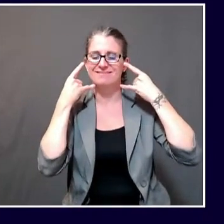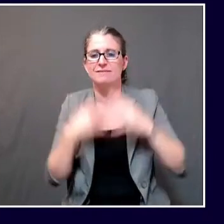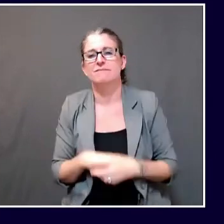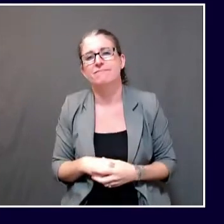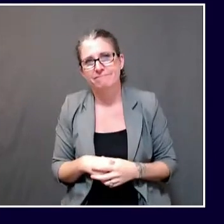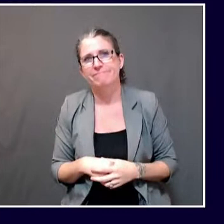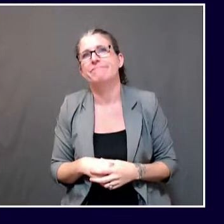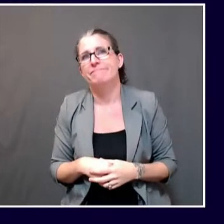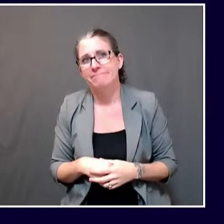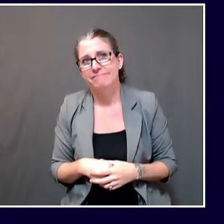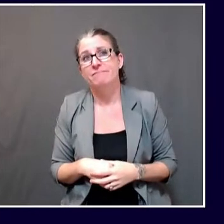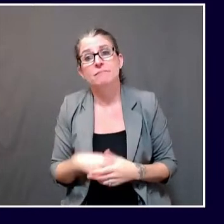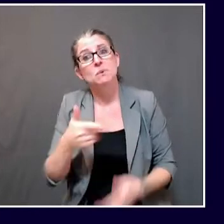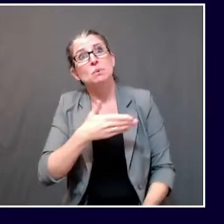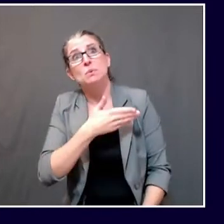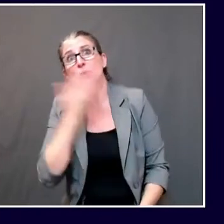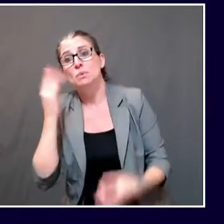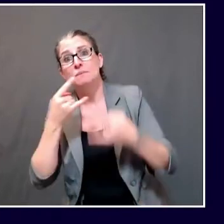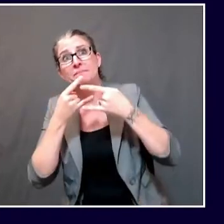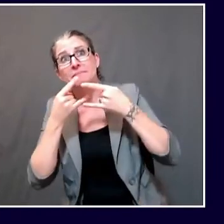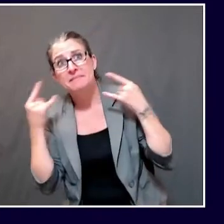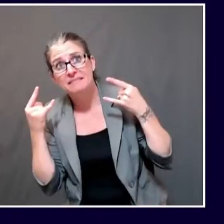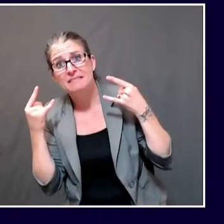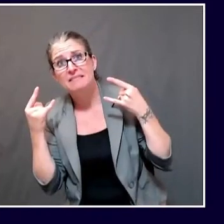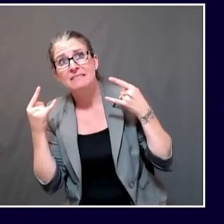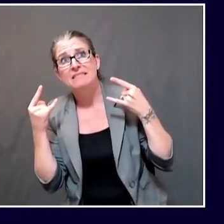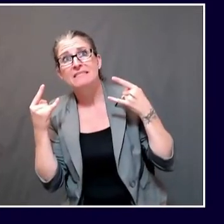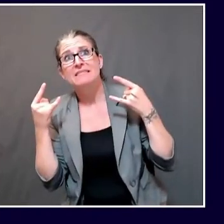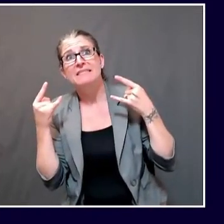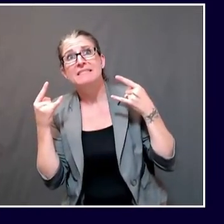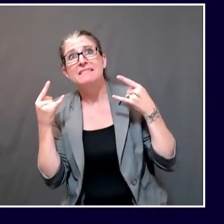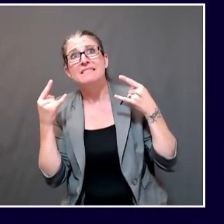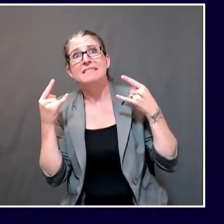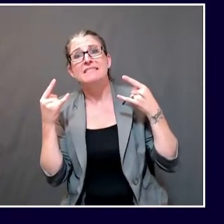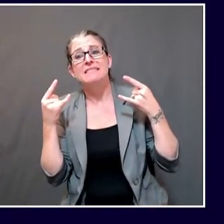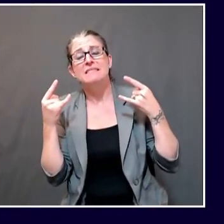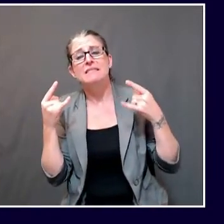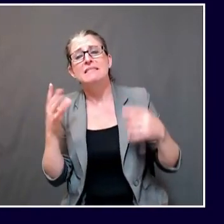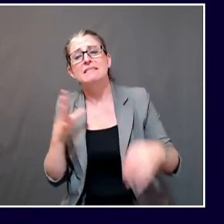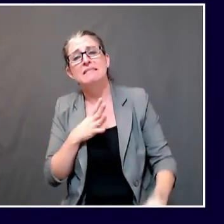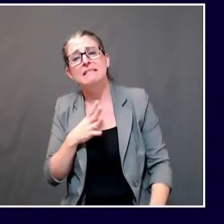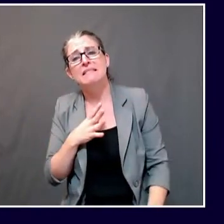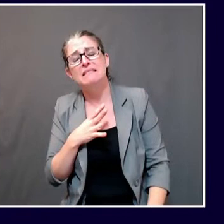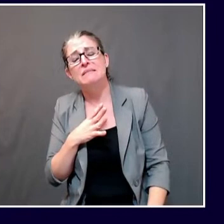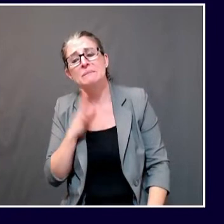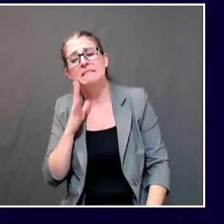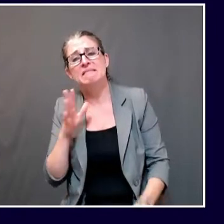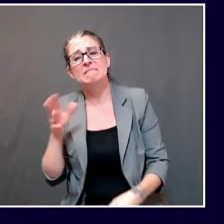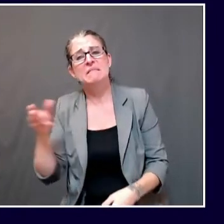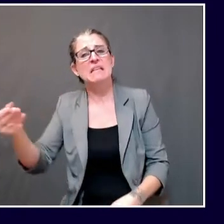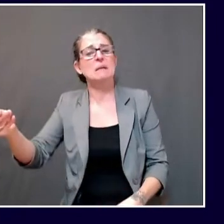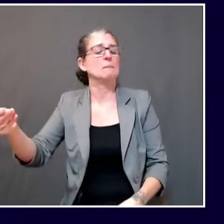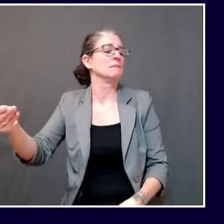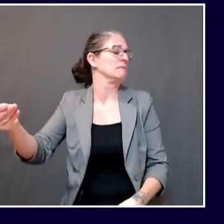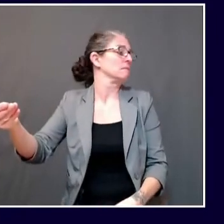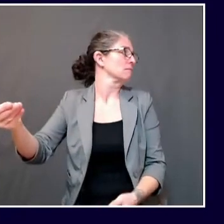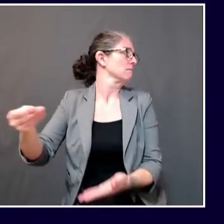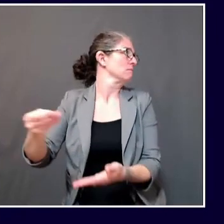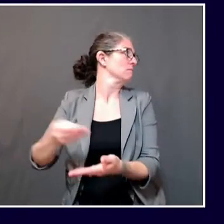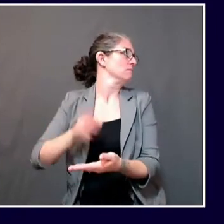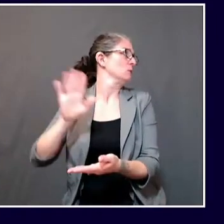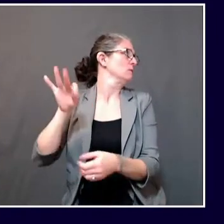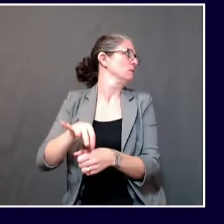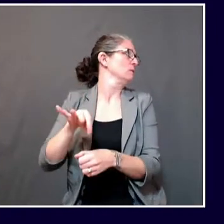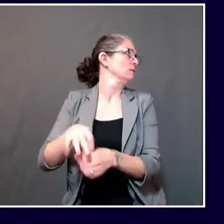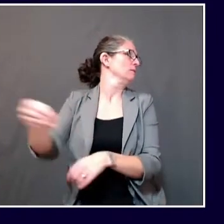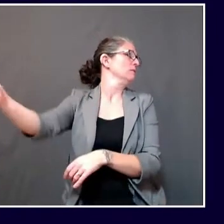be required to wear a face cloth covering and maintain 6 feet social distancing from voters. A great way to get around all this